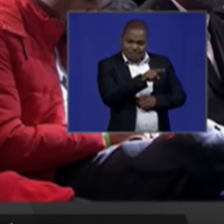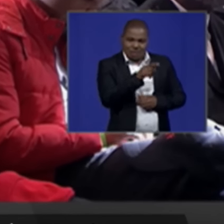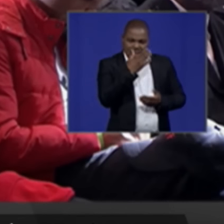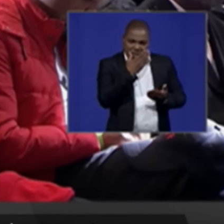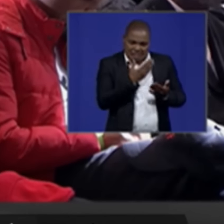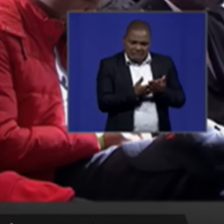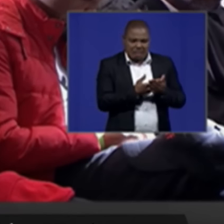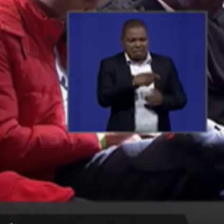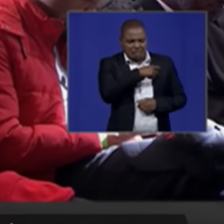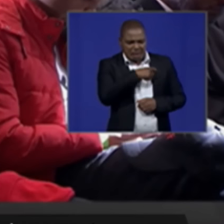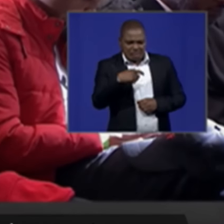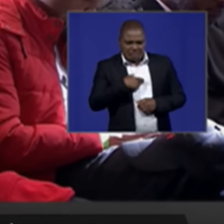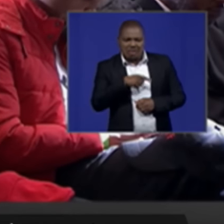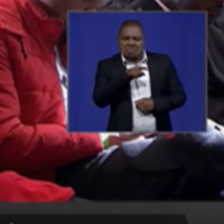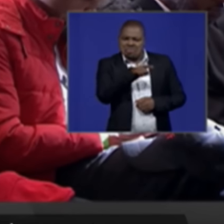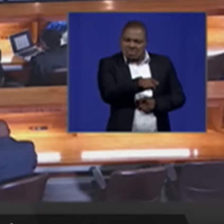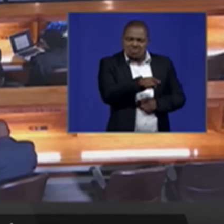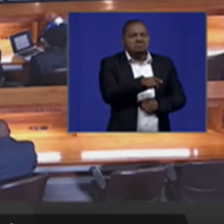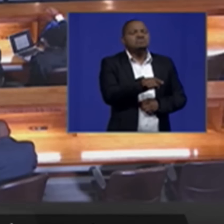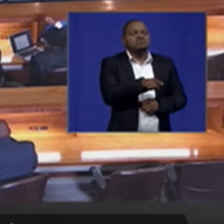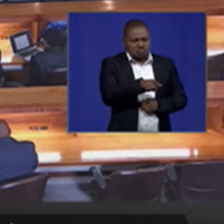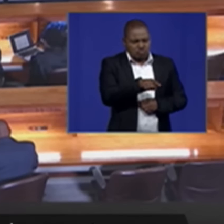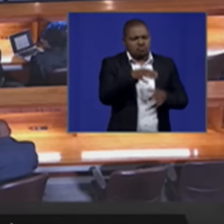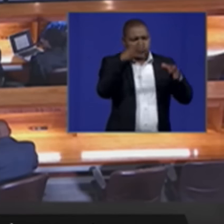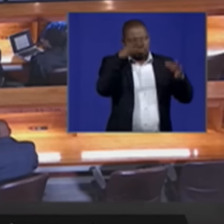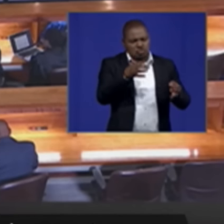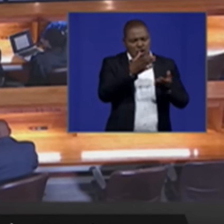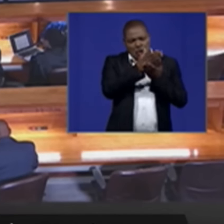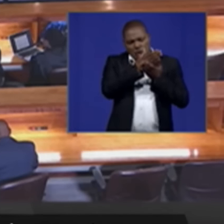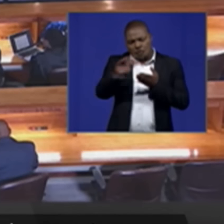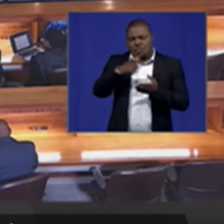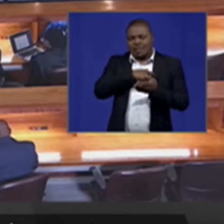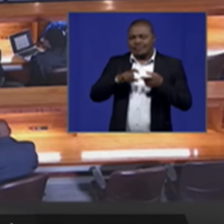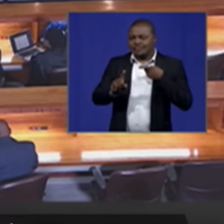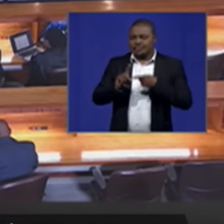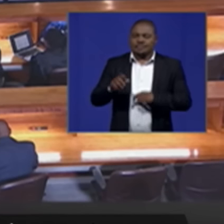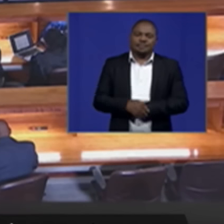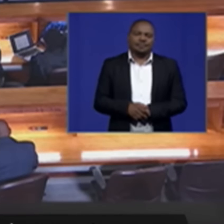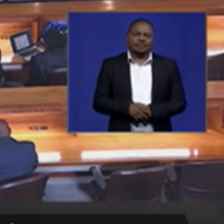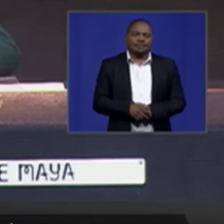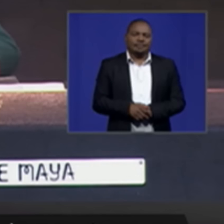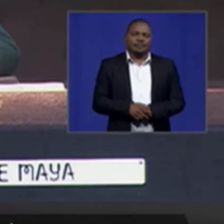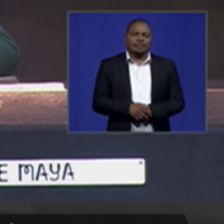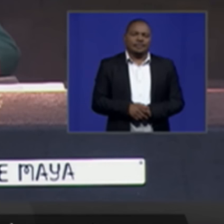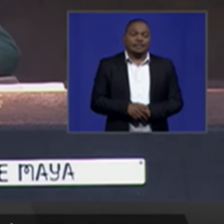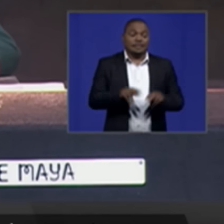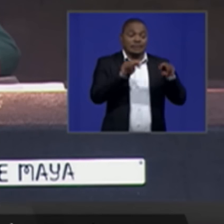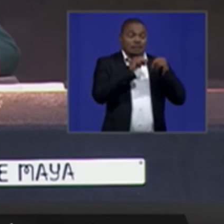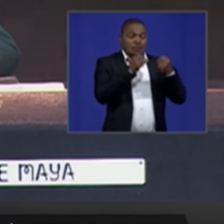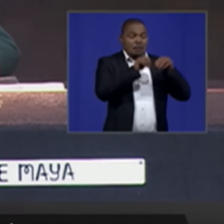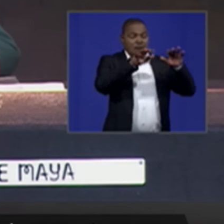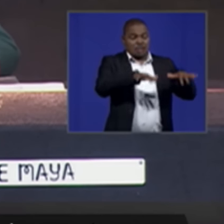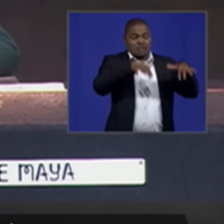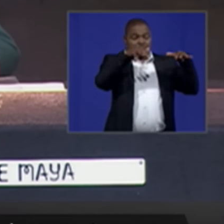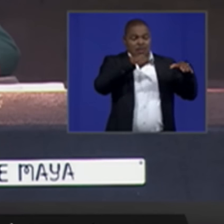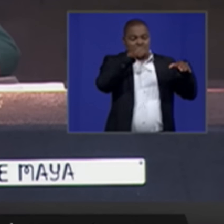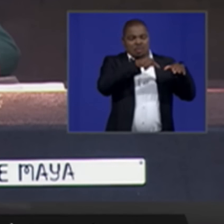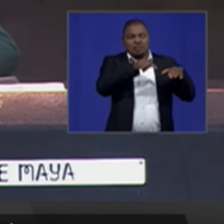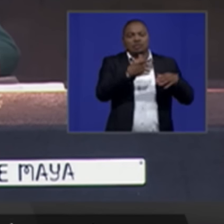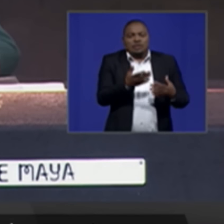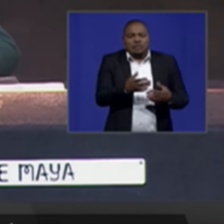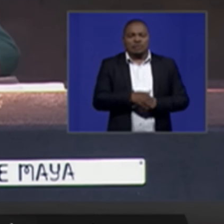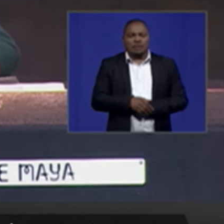ntsha moporesidente mo maemong a gagwe pele ga nako. It is not sufficient for the National Assembly to proceed